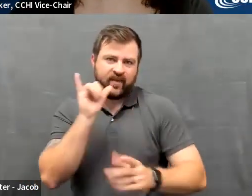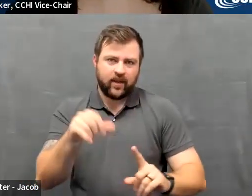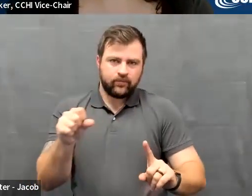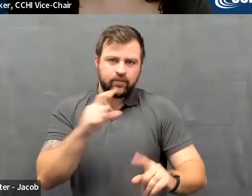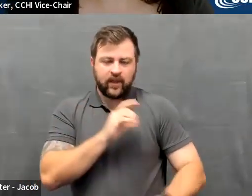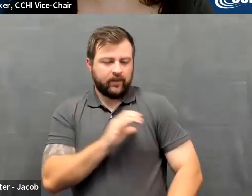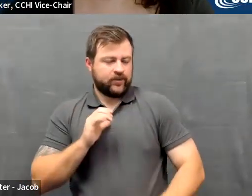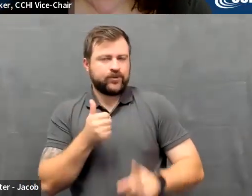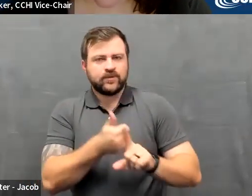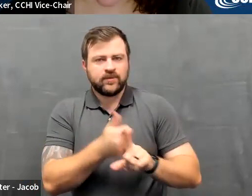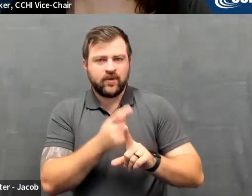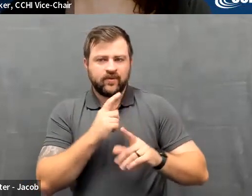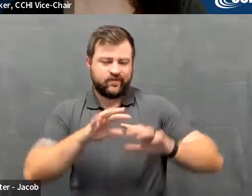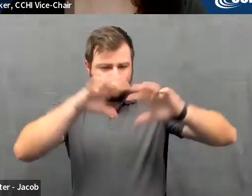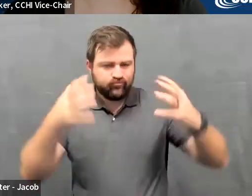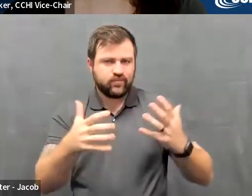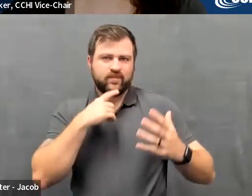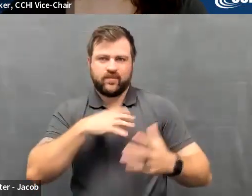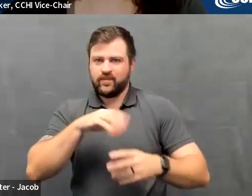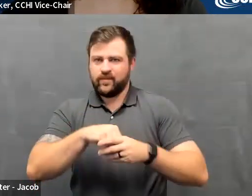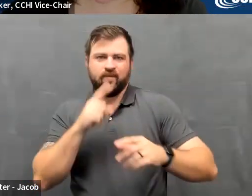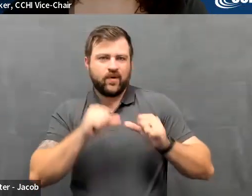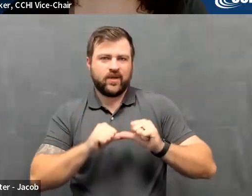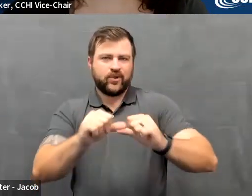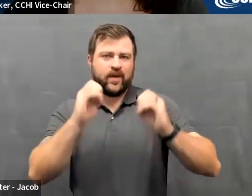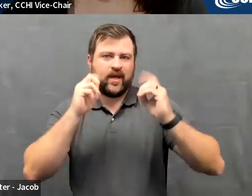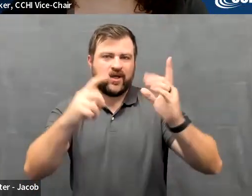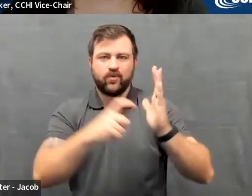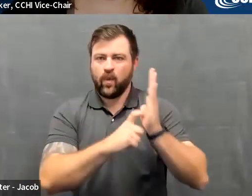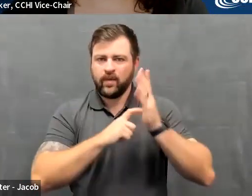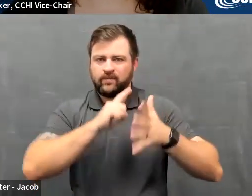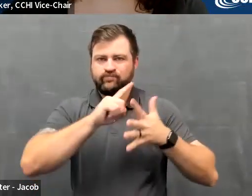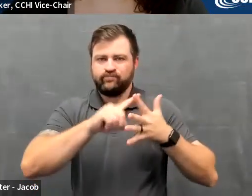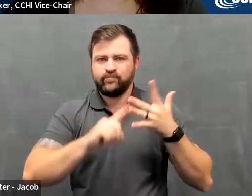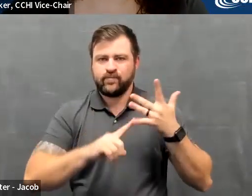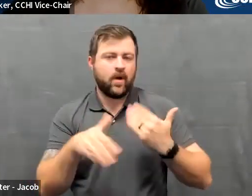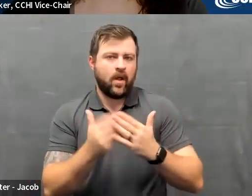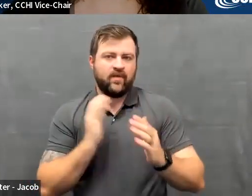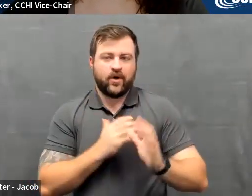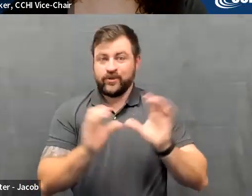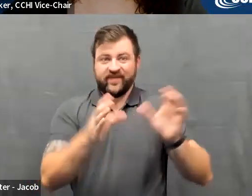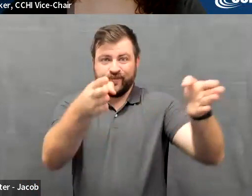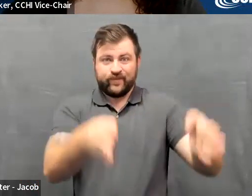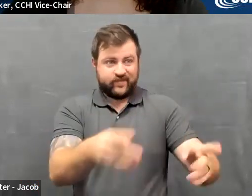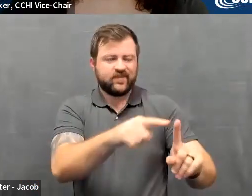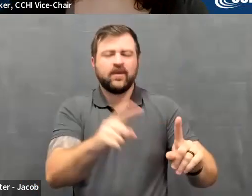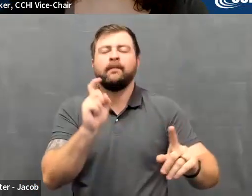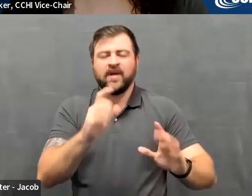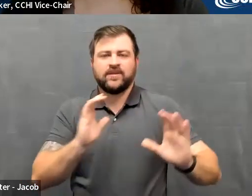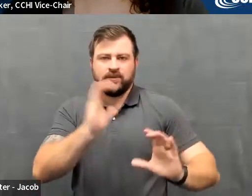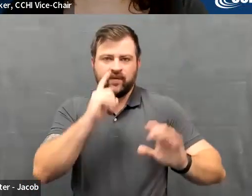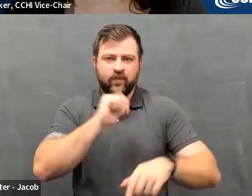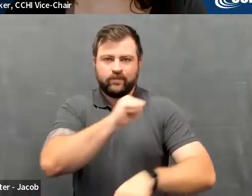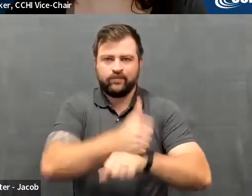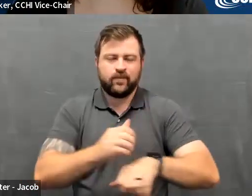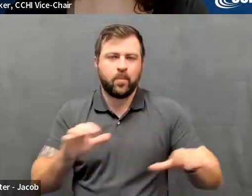commission, as part of the continuing education requirements, all of our certificates are required to seek this out. But